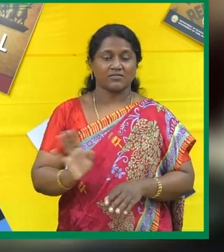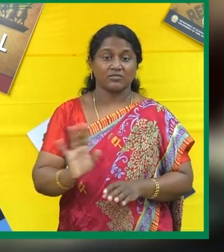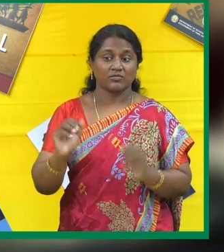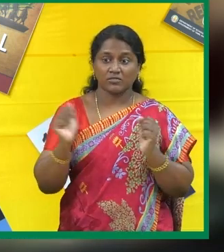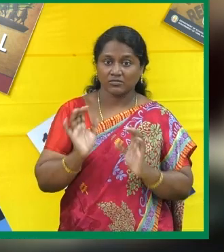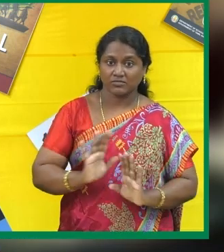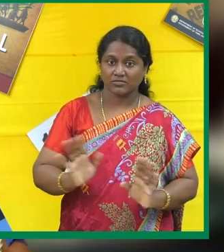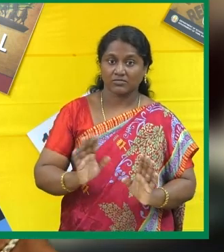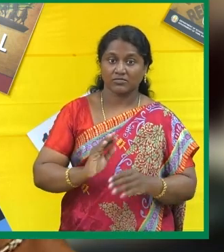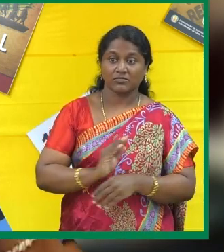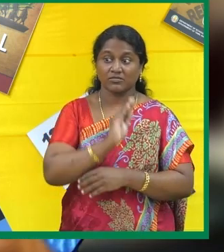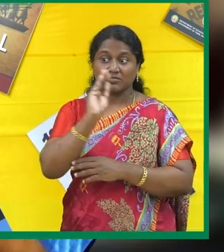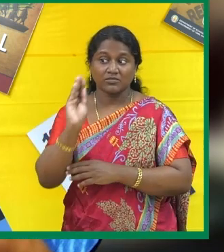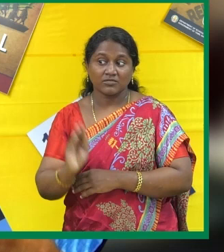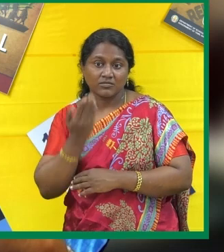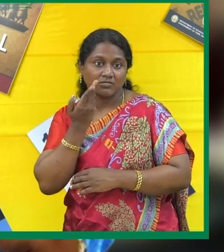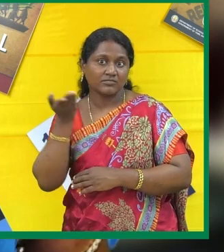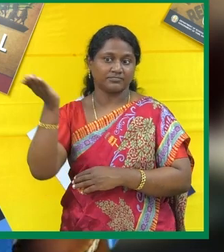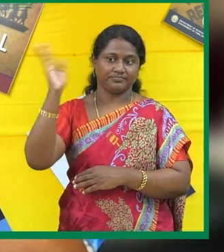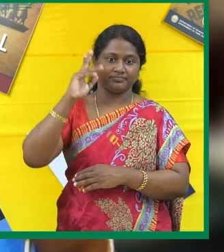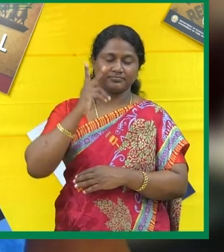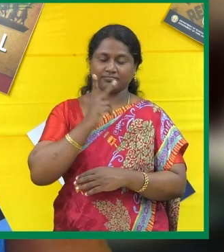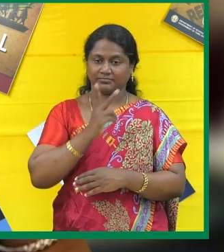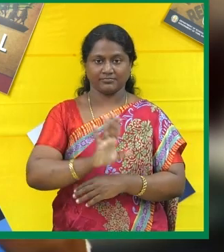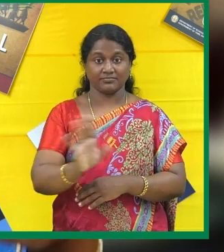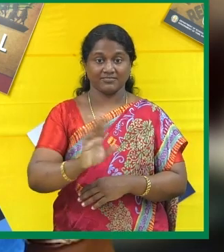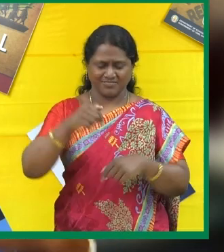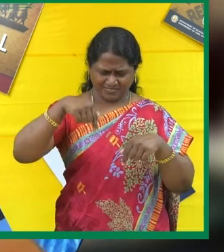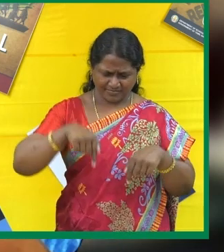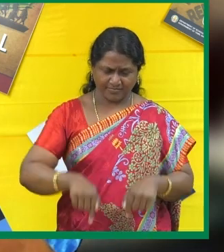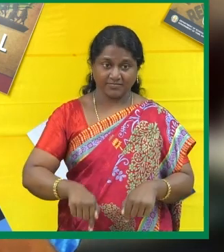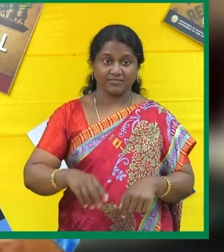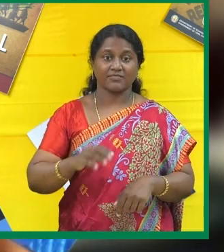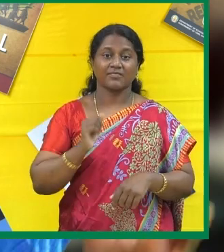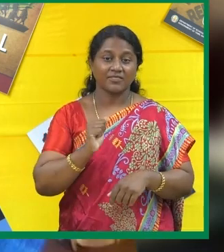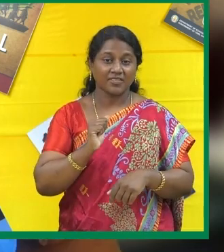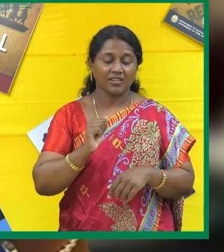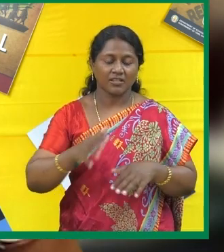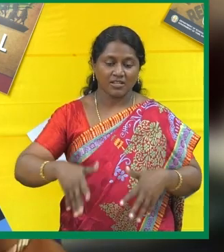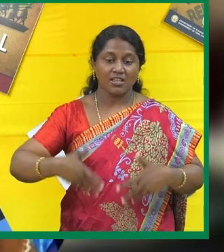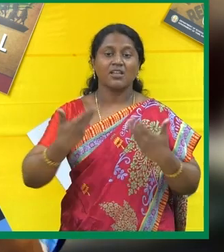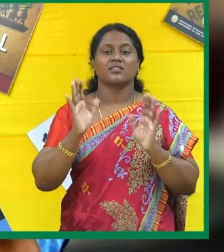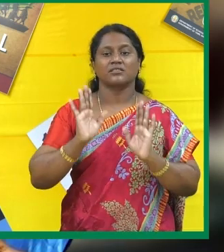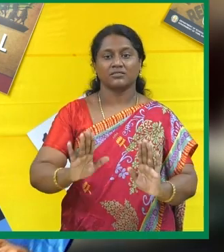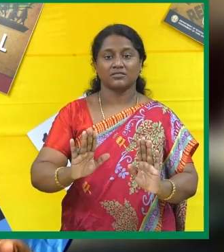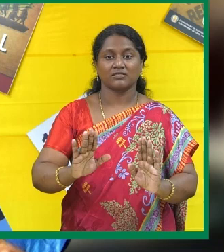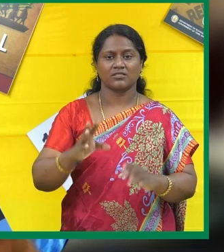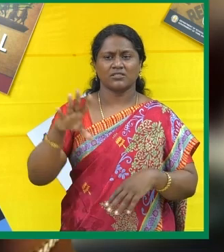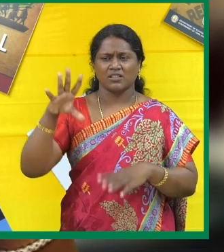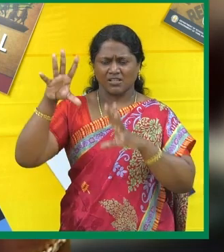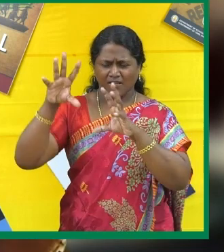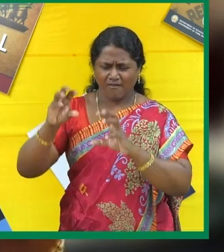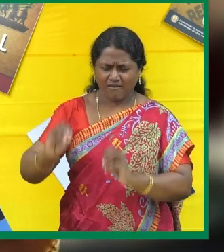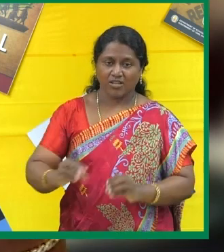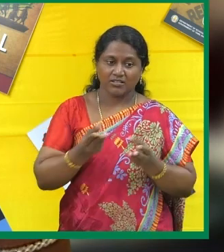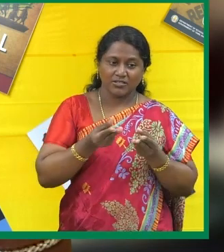You must think of the present situation and move on happily in your happy journey. Over rough or smooth, the